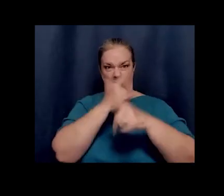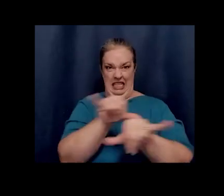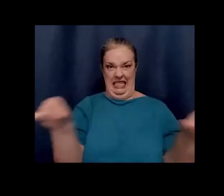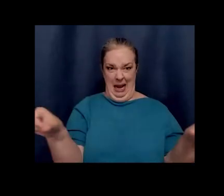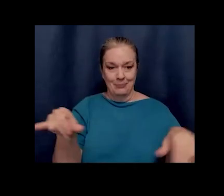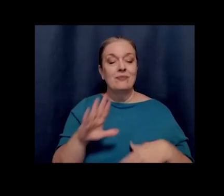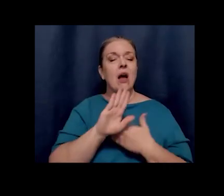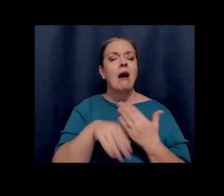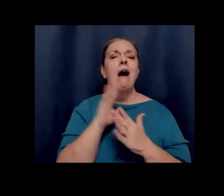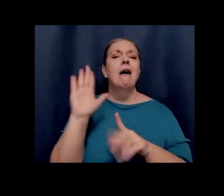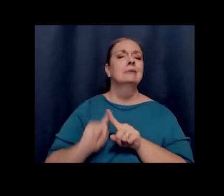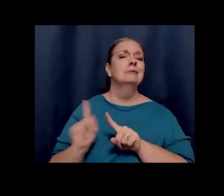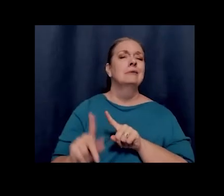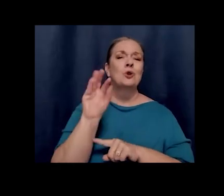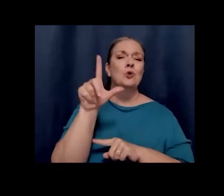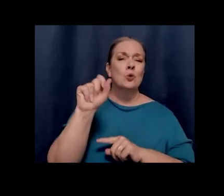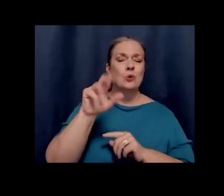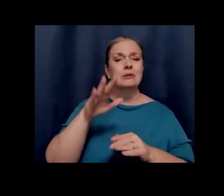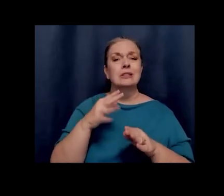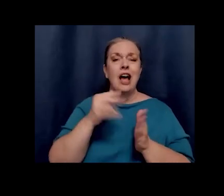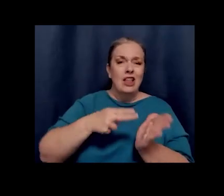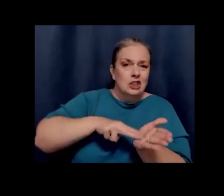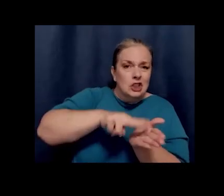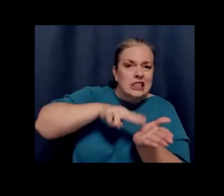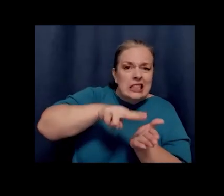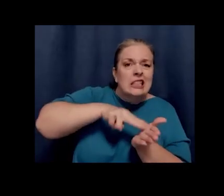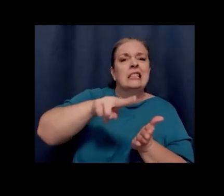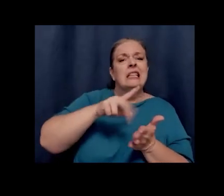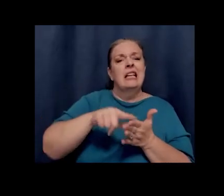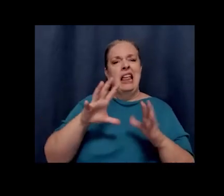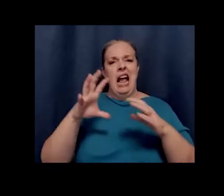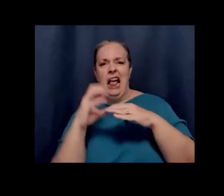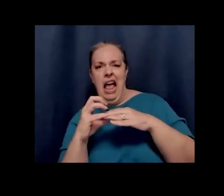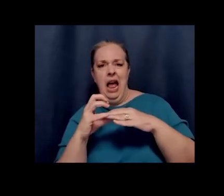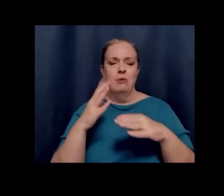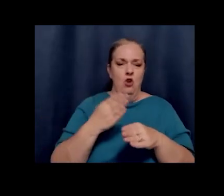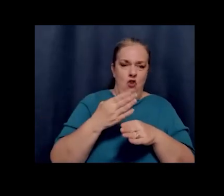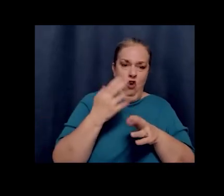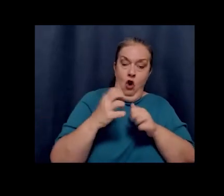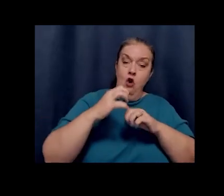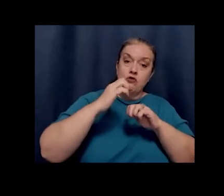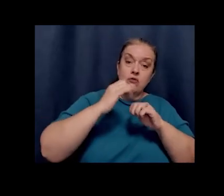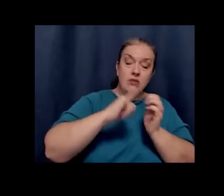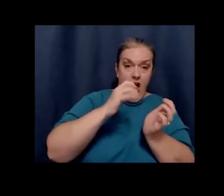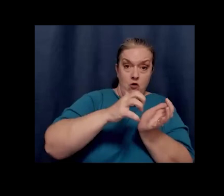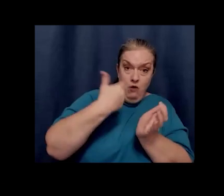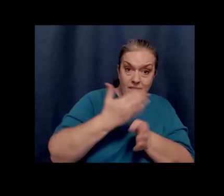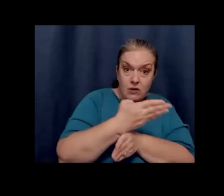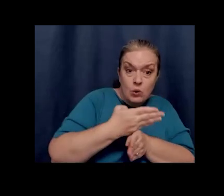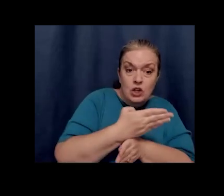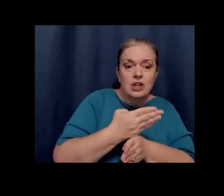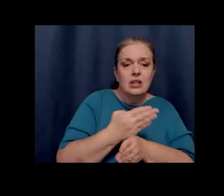of the trade are here. The chisels, the clamps, and rough logs, but also preparatory works which were never publicly exhibited or